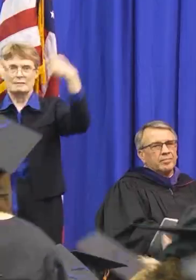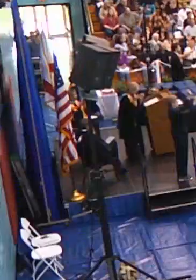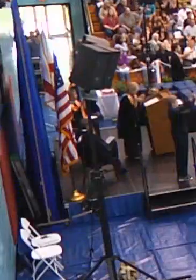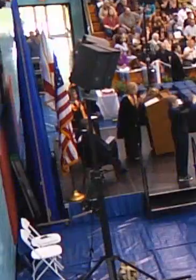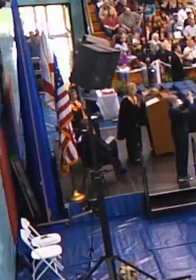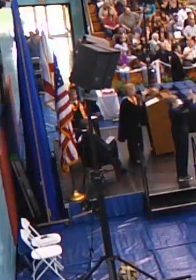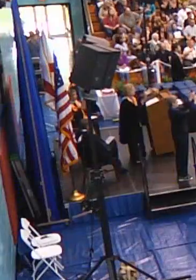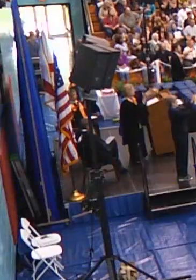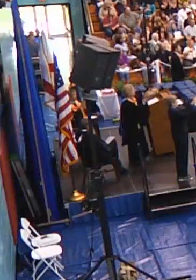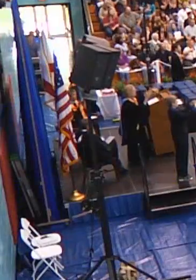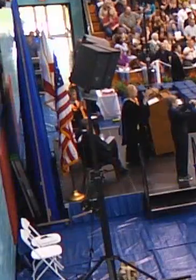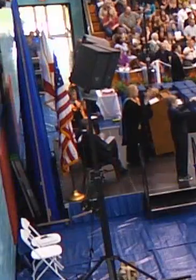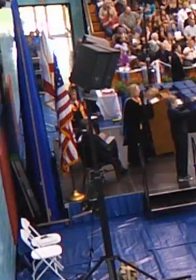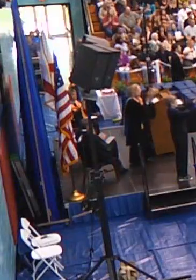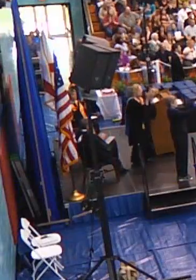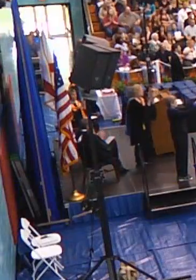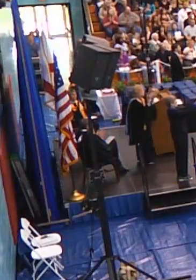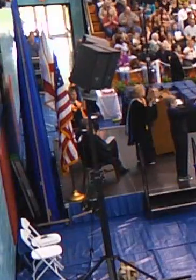rise?